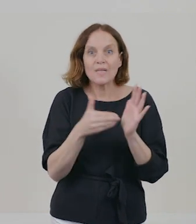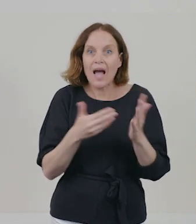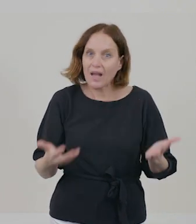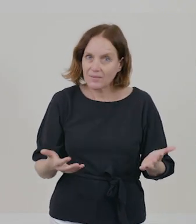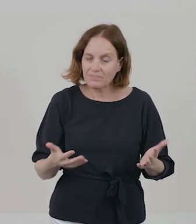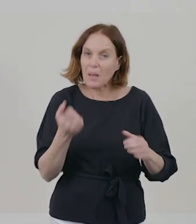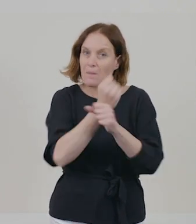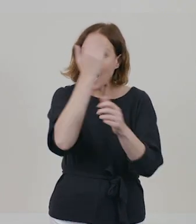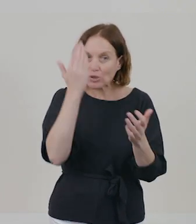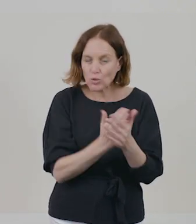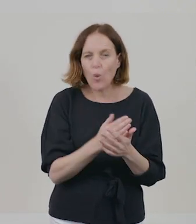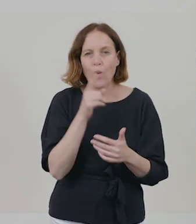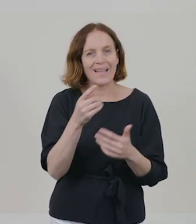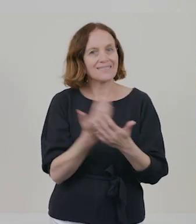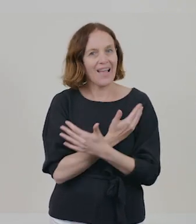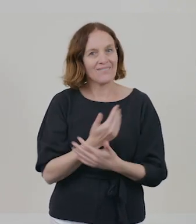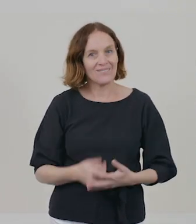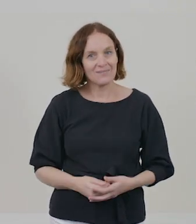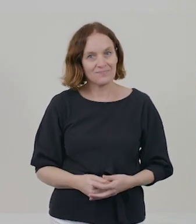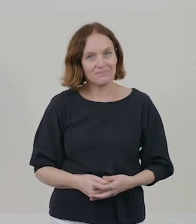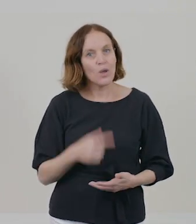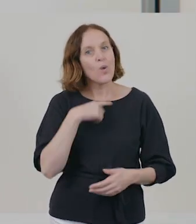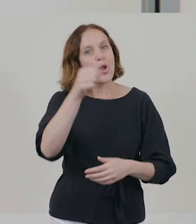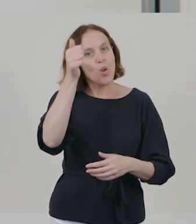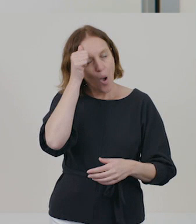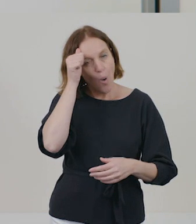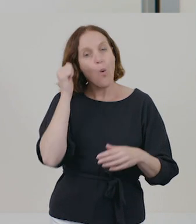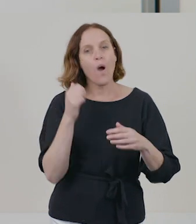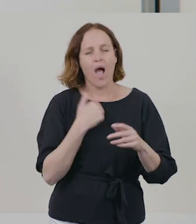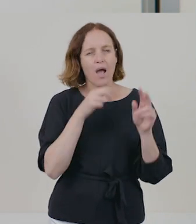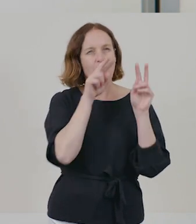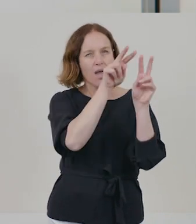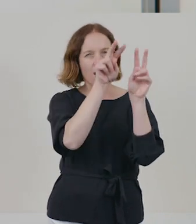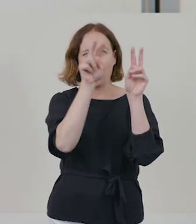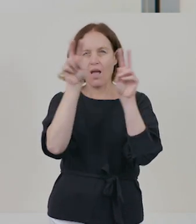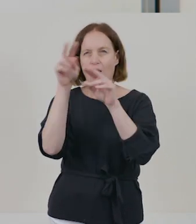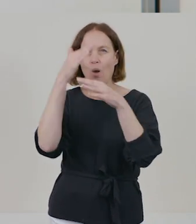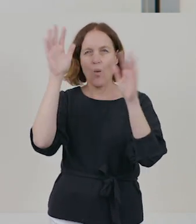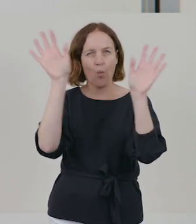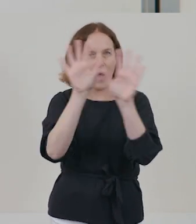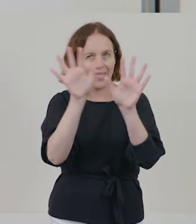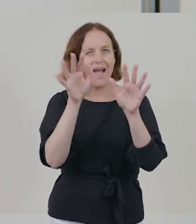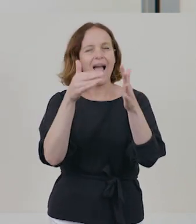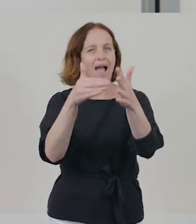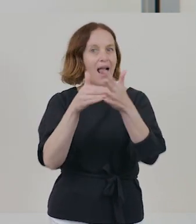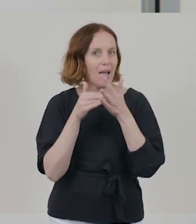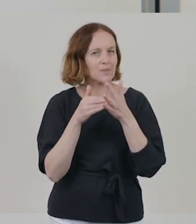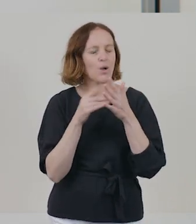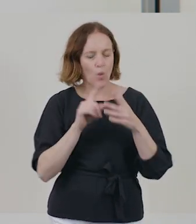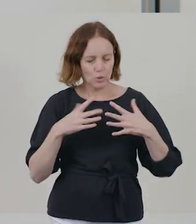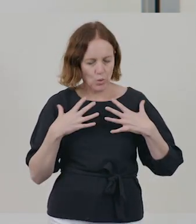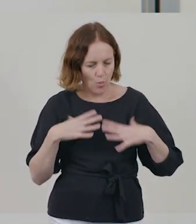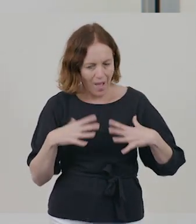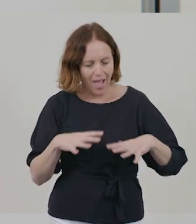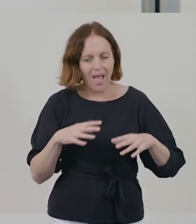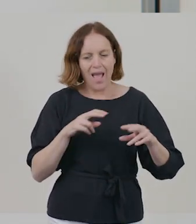activities that they do, and make sure that they are safe. We now know that our observations about weather help us to make decisions